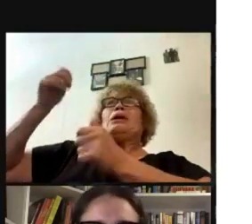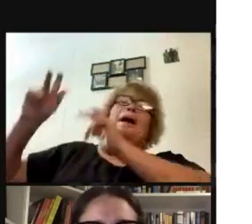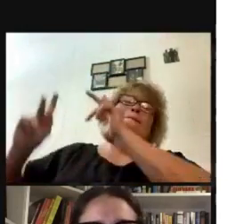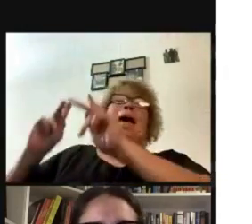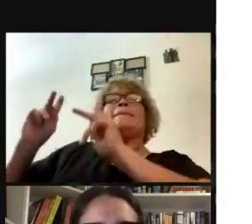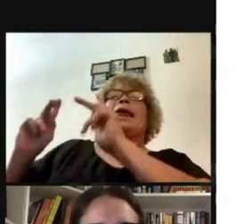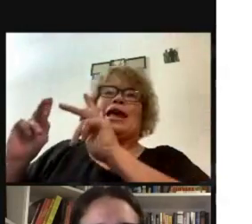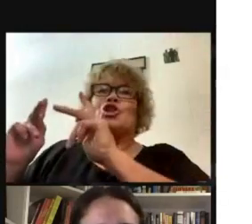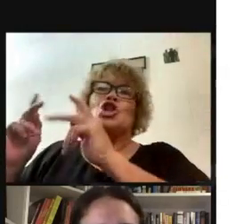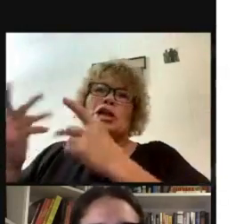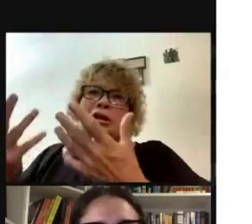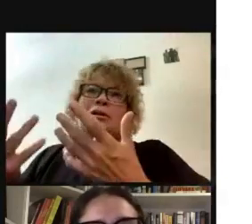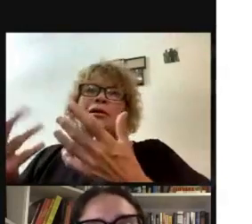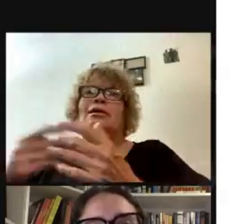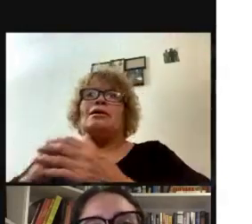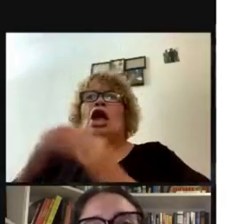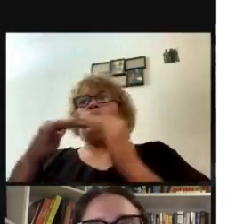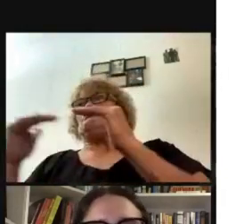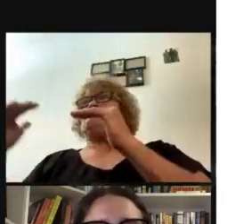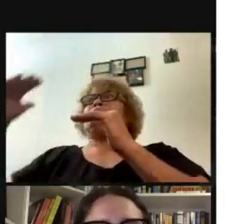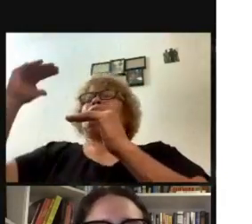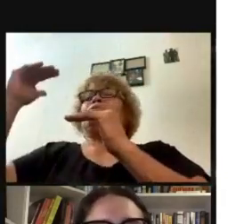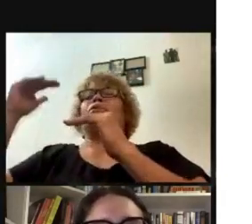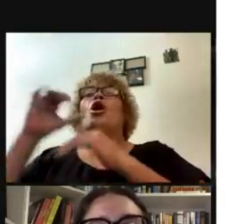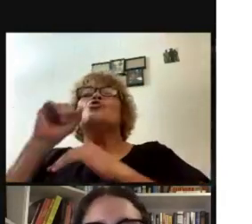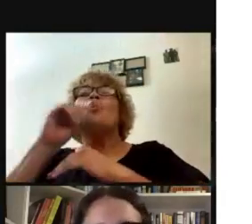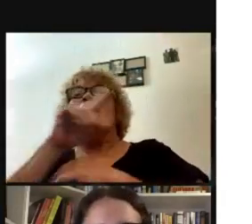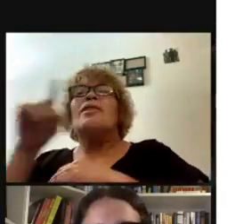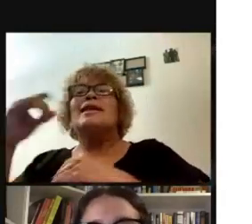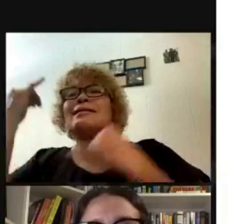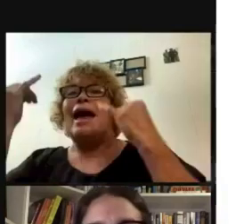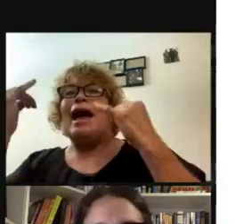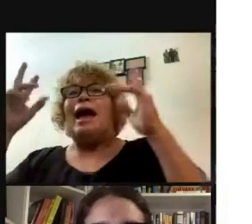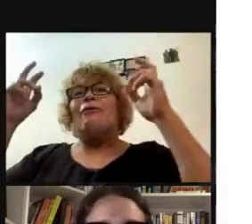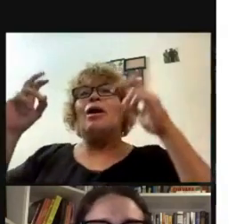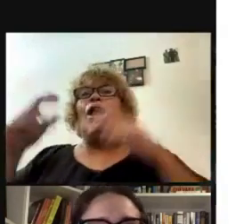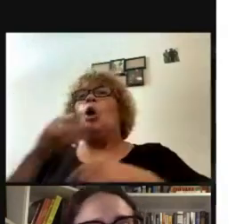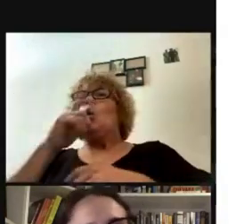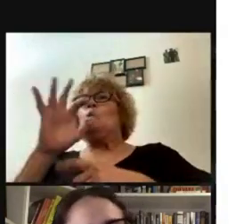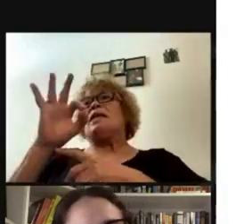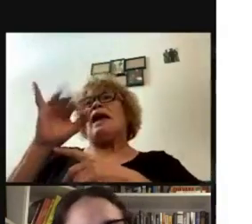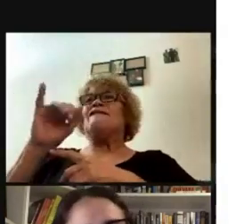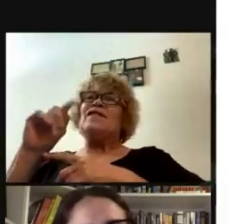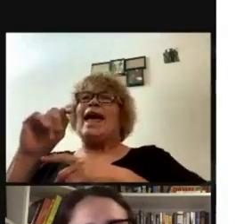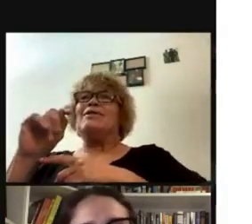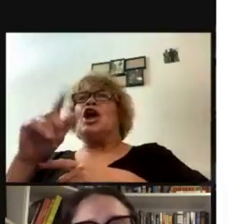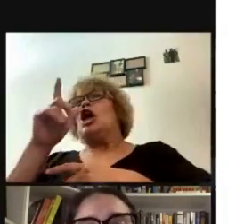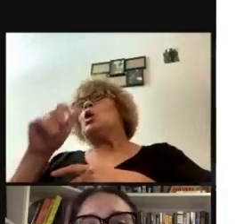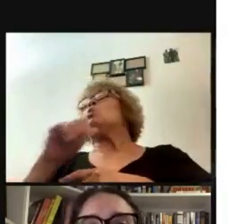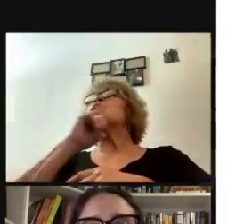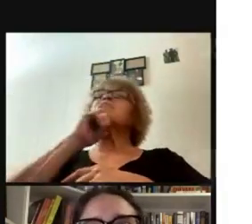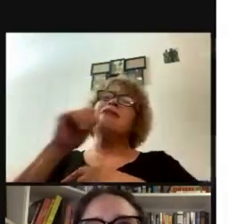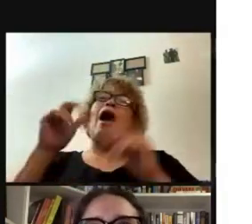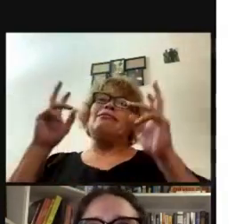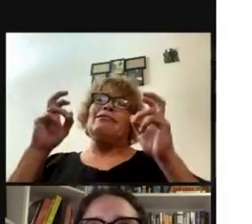And these ideas about fitness, who was fit and who was unfit to reproduce,